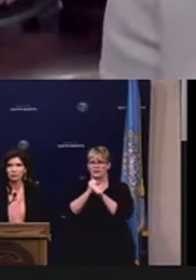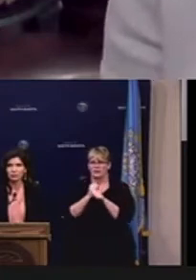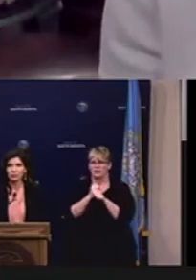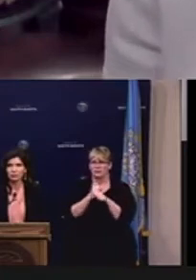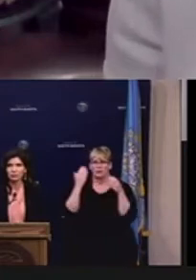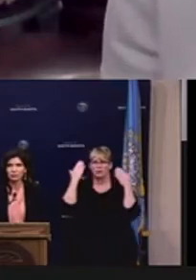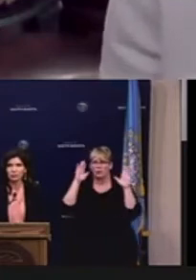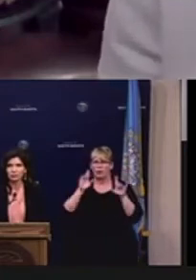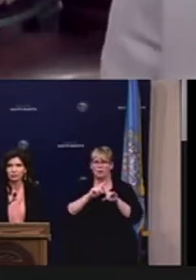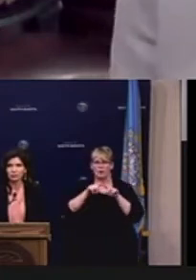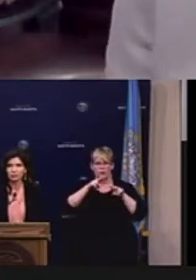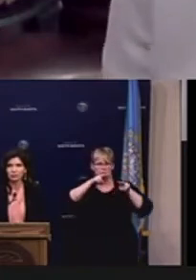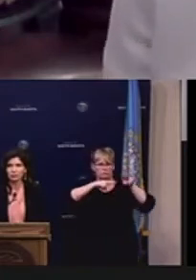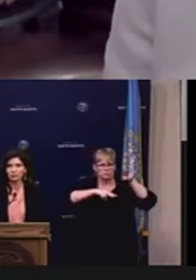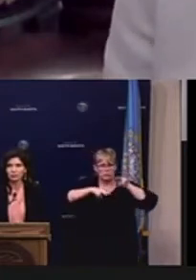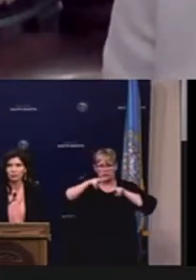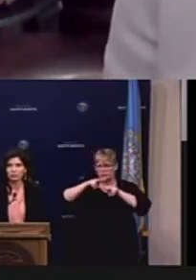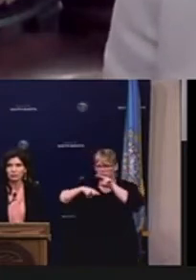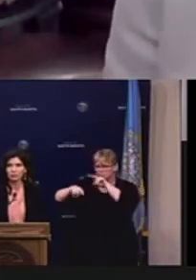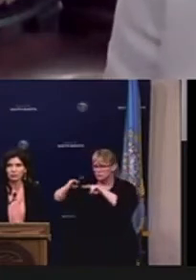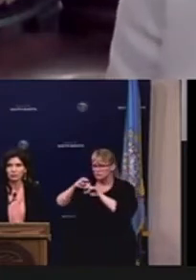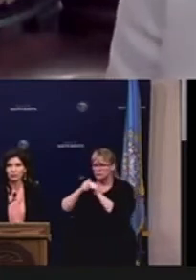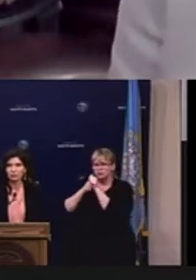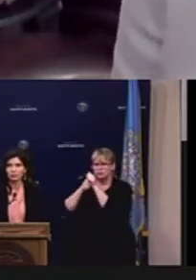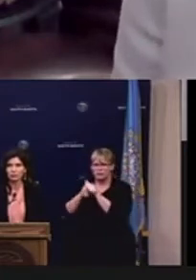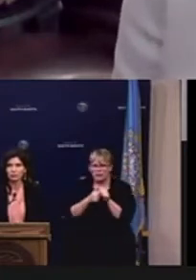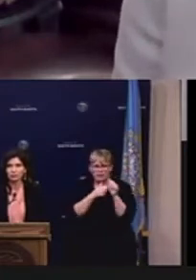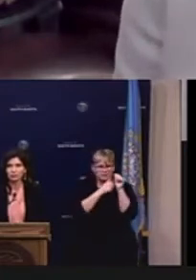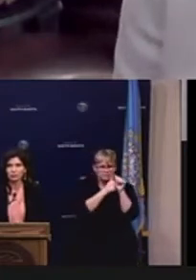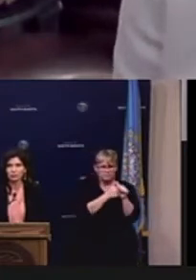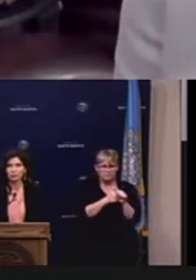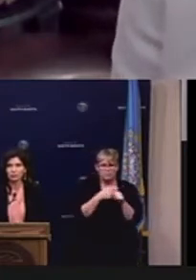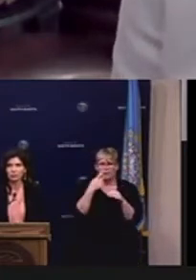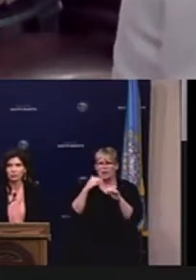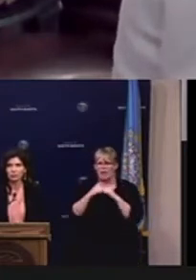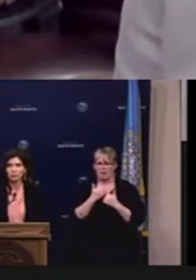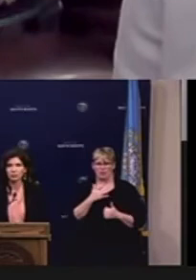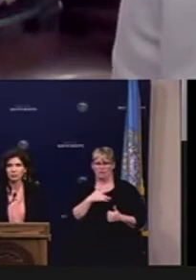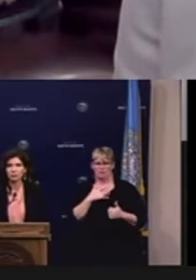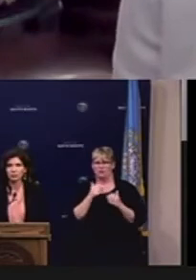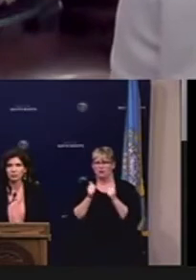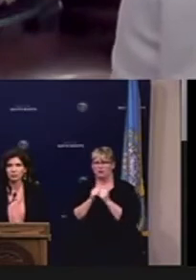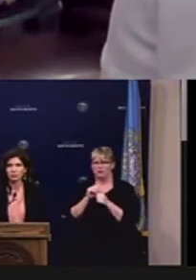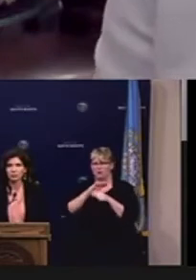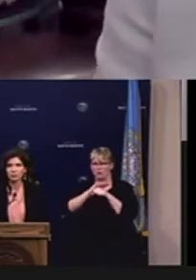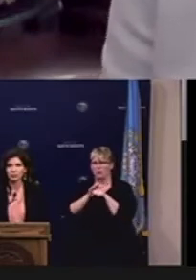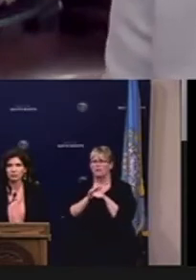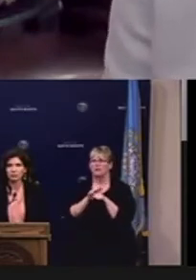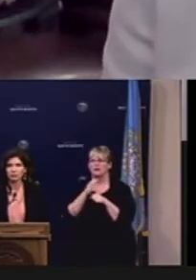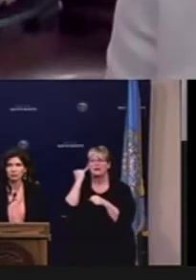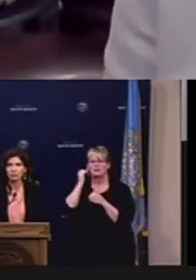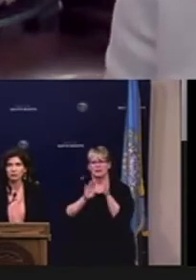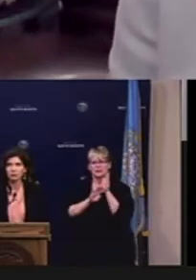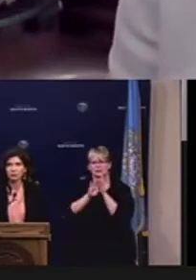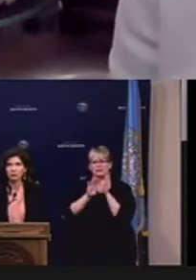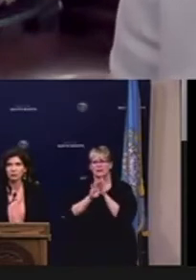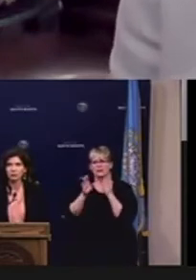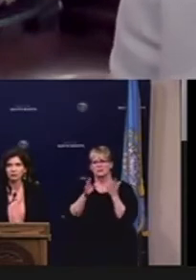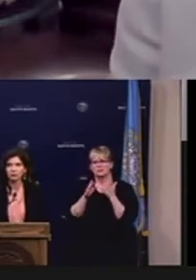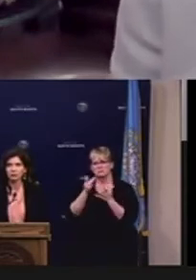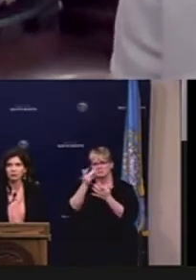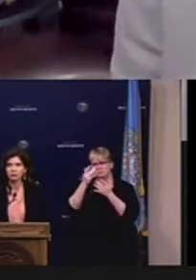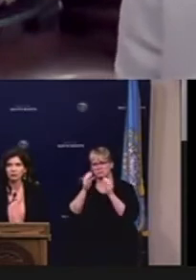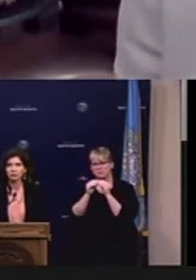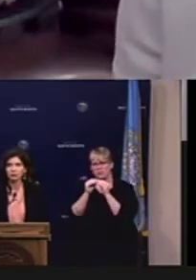we monitor and we kind of track for symptoms and the development of COVID. If they develop symptoms, then obviously they would get the